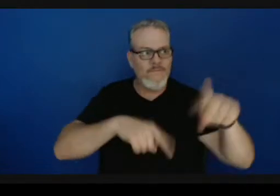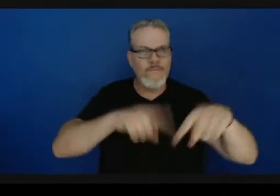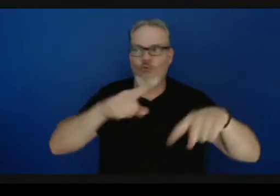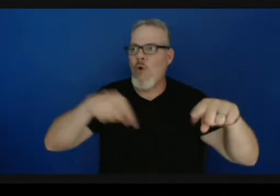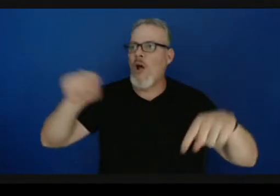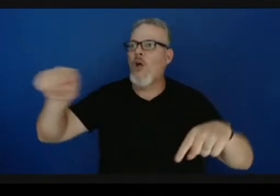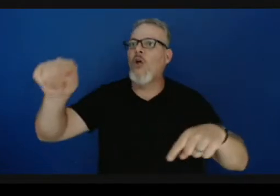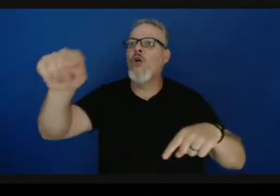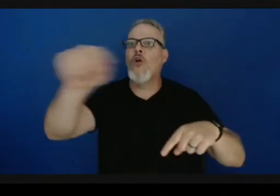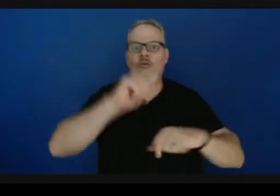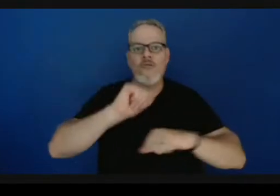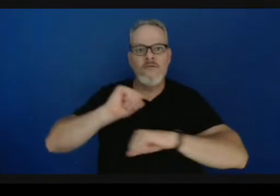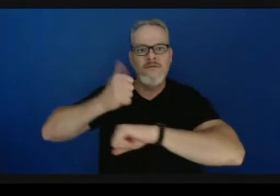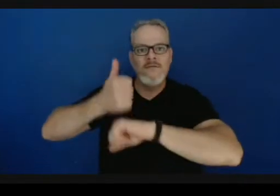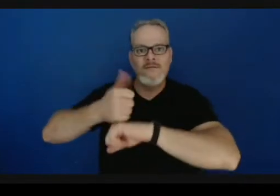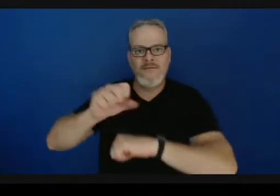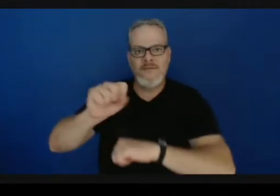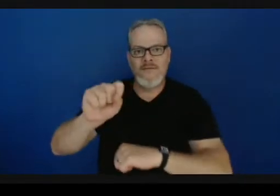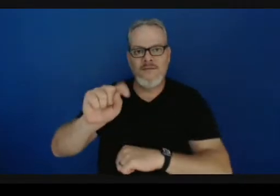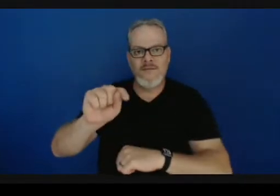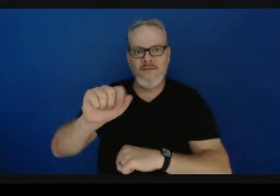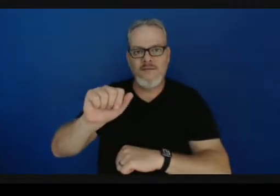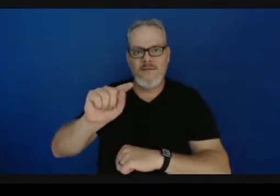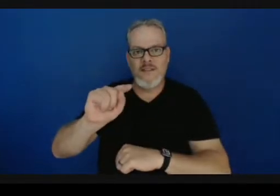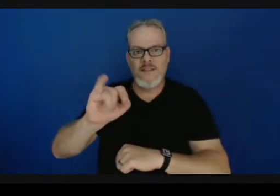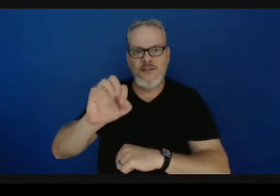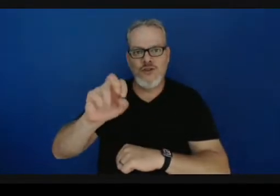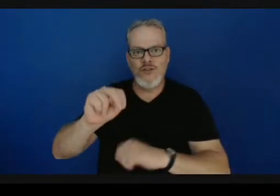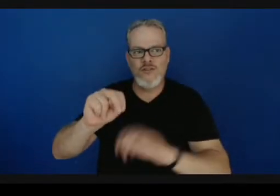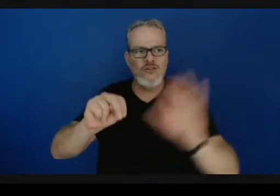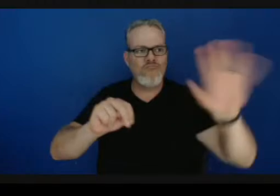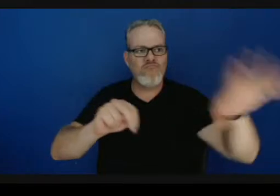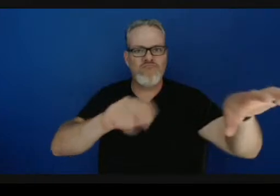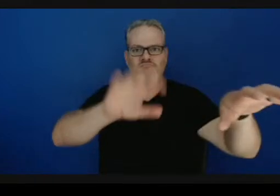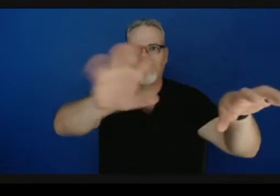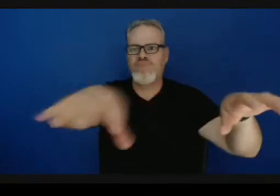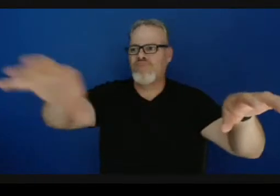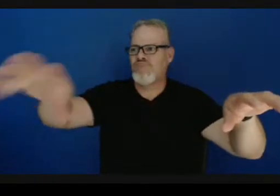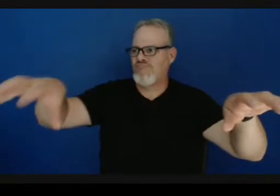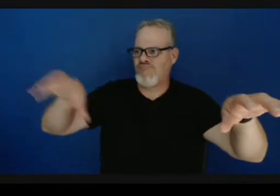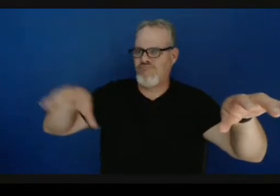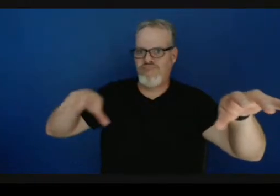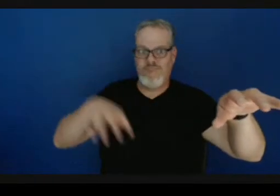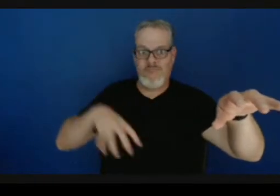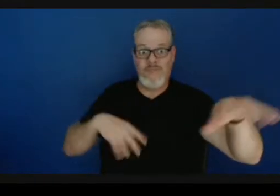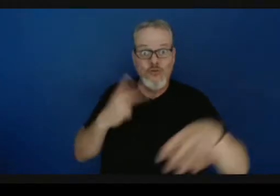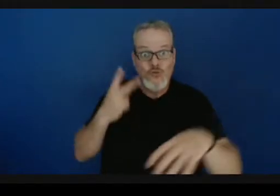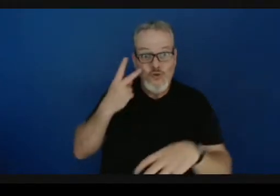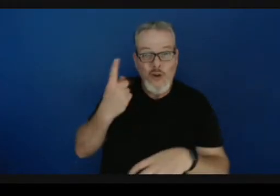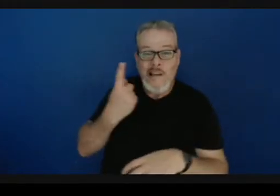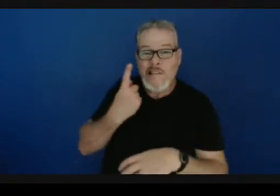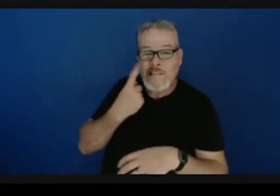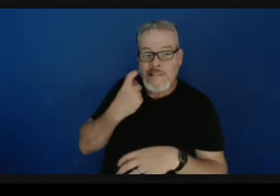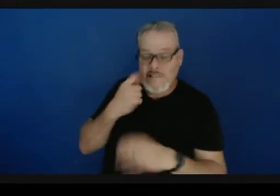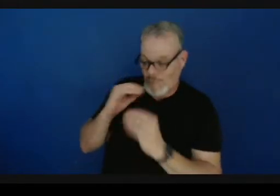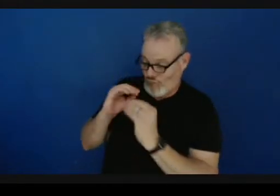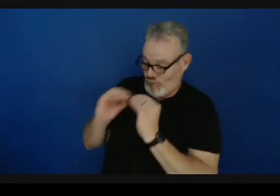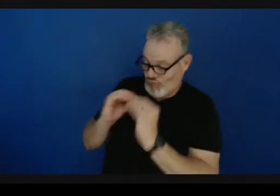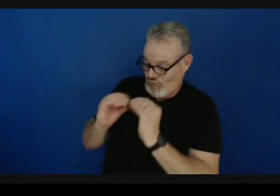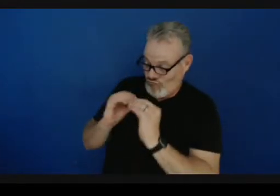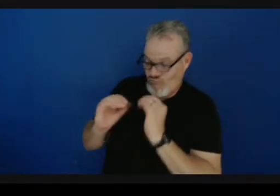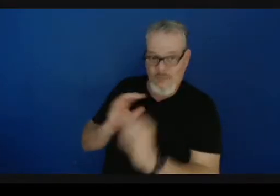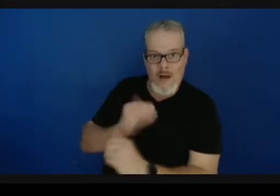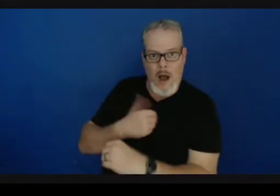lot of stations of all kinds across the island, and as we saw, they just got to repairing the webcams, and they still have to catch up on all the